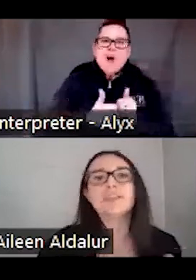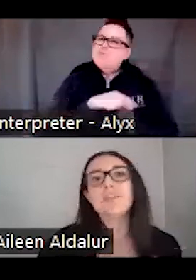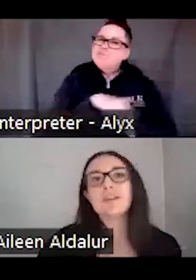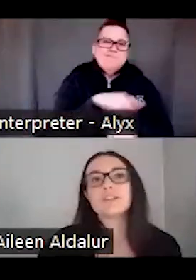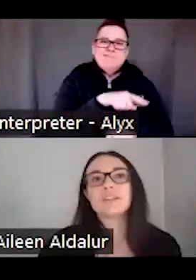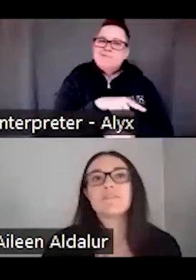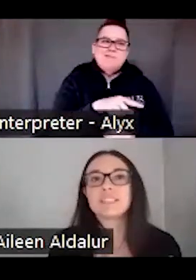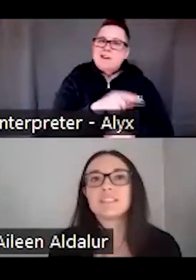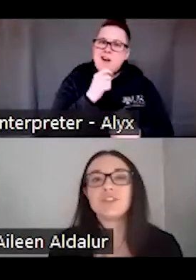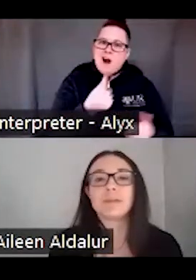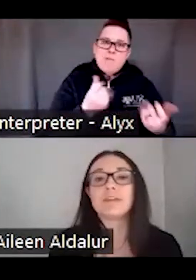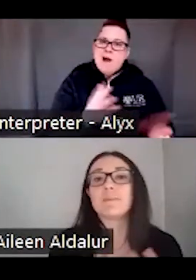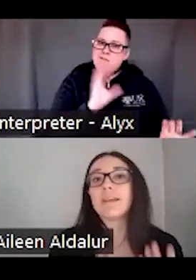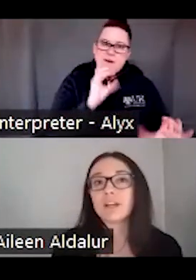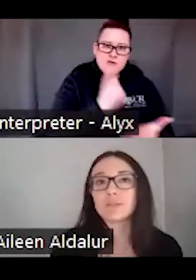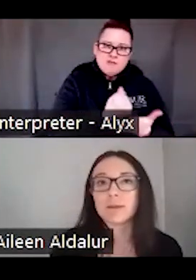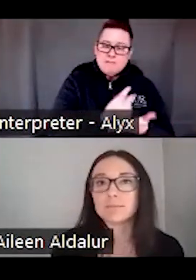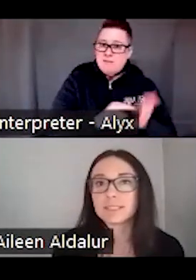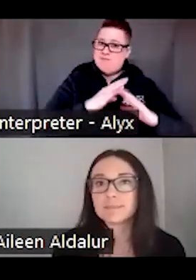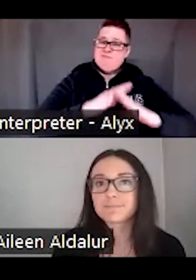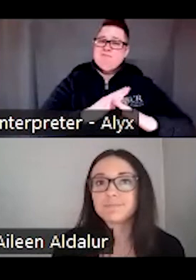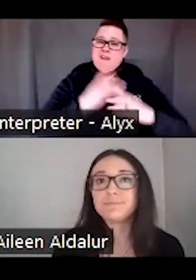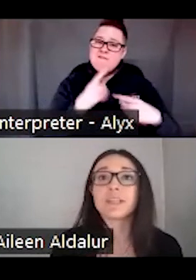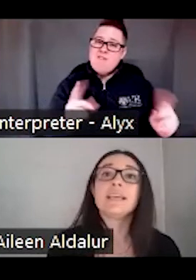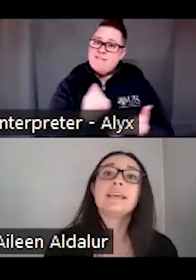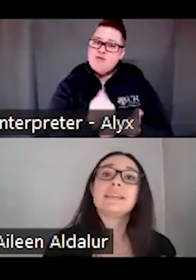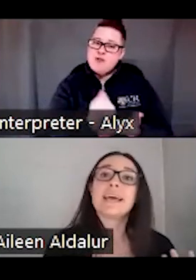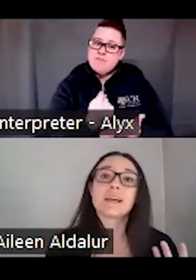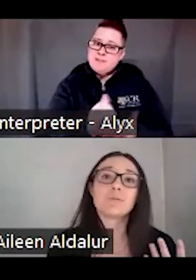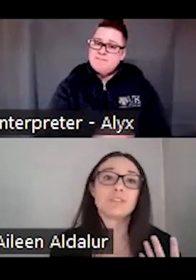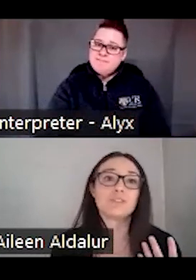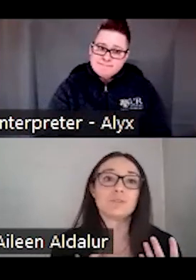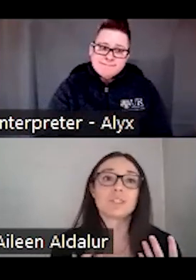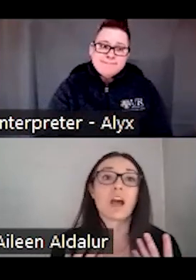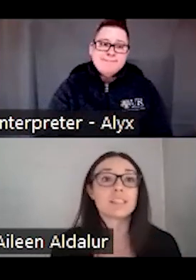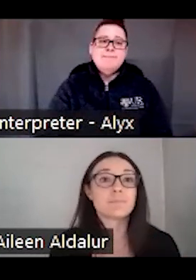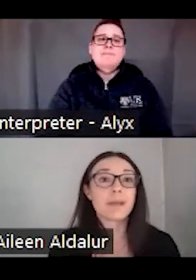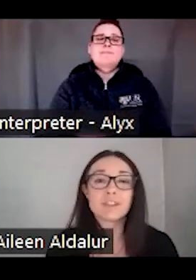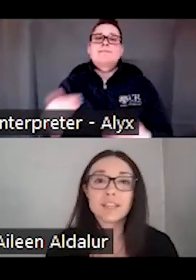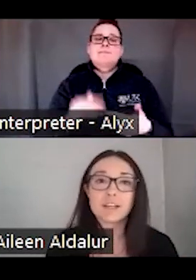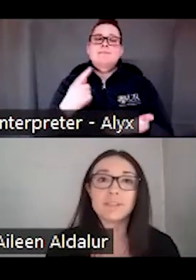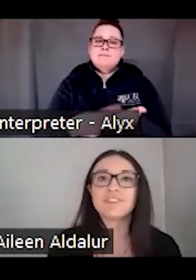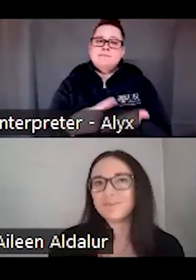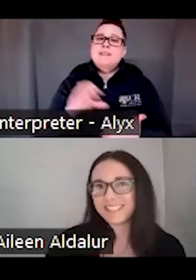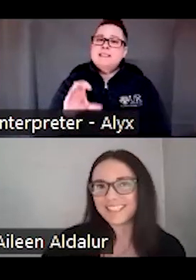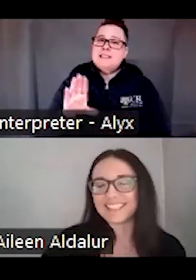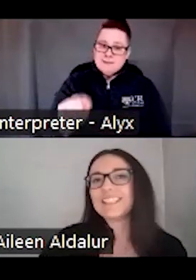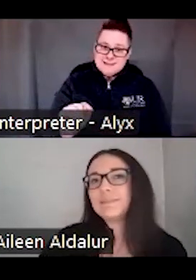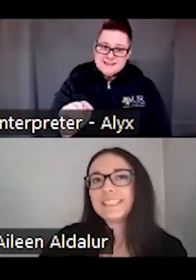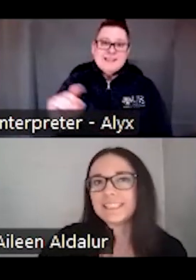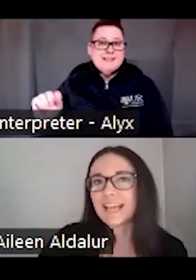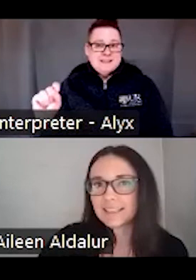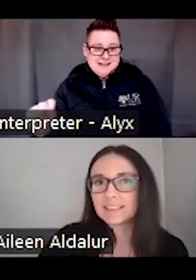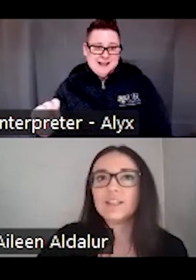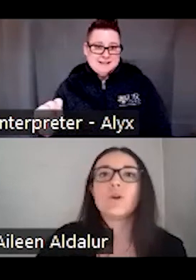is a major barrier to the effective treatment of behavioral health problems. Next, I will introduce cognitive behavioral therapy for treatment